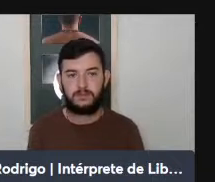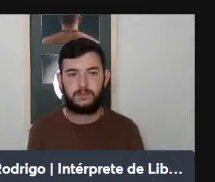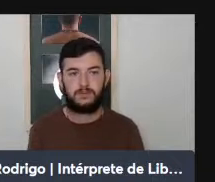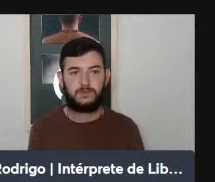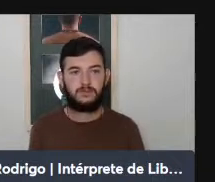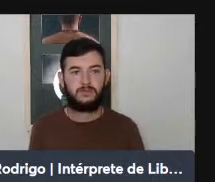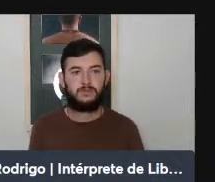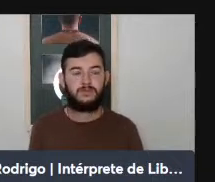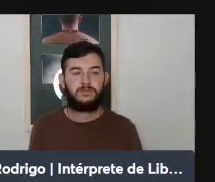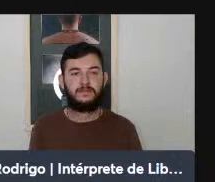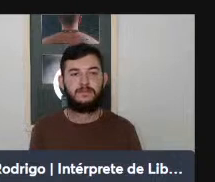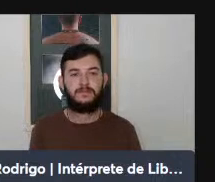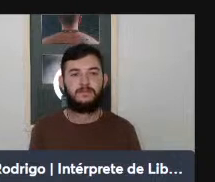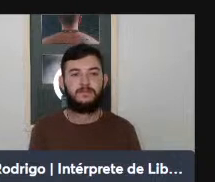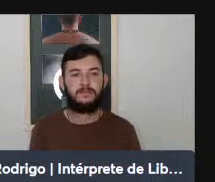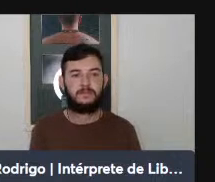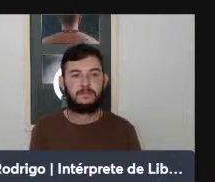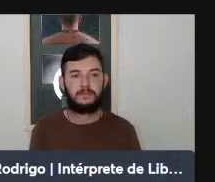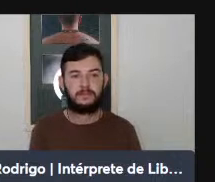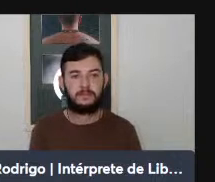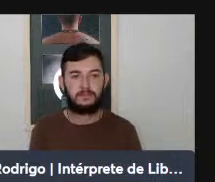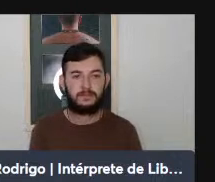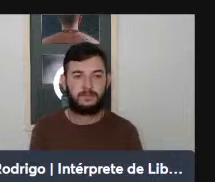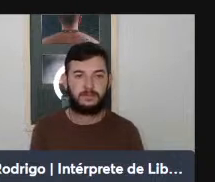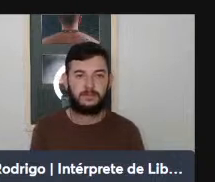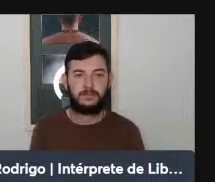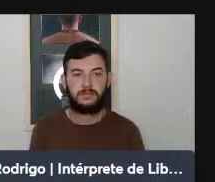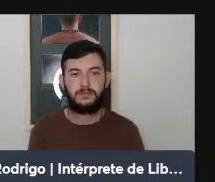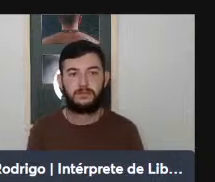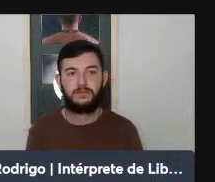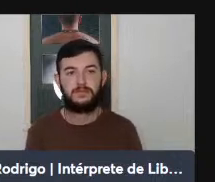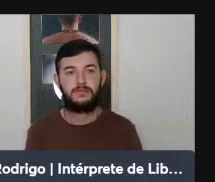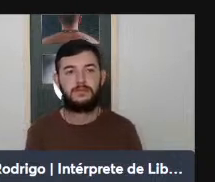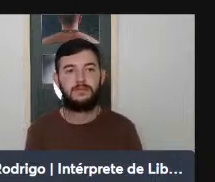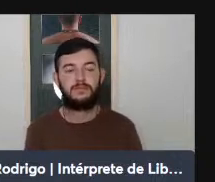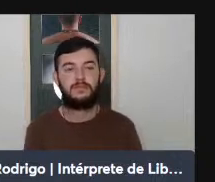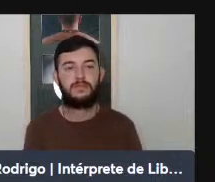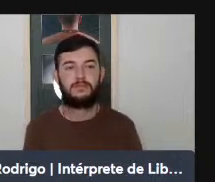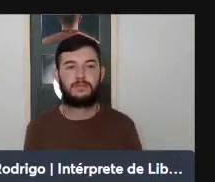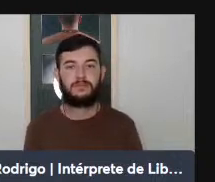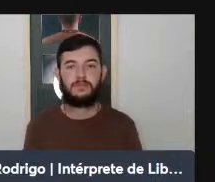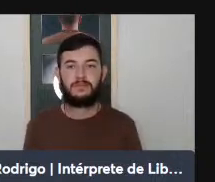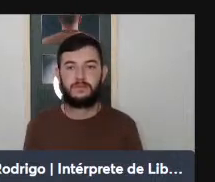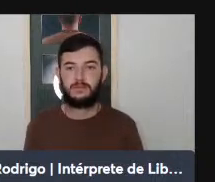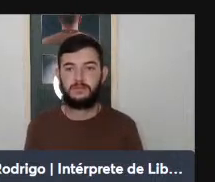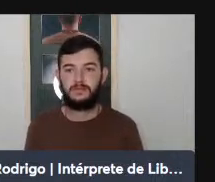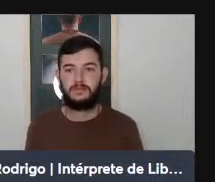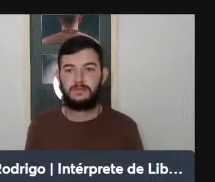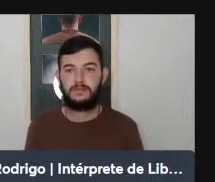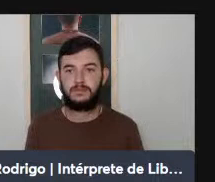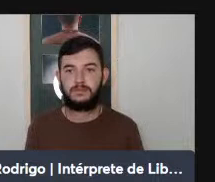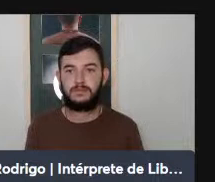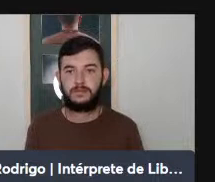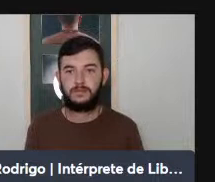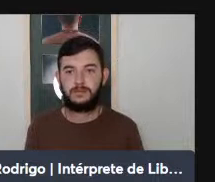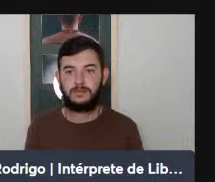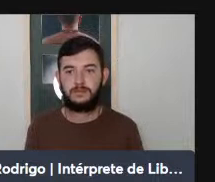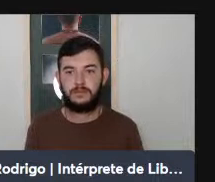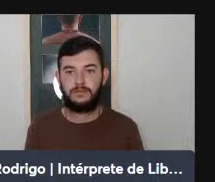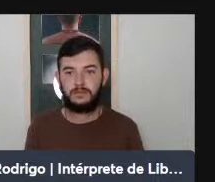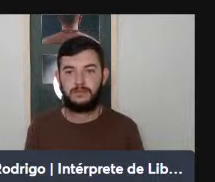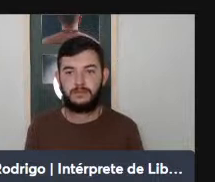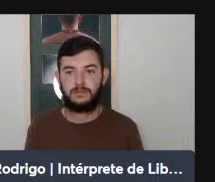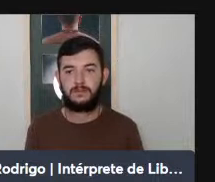the research community to wider communities of practice, which can put it to good